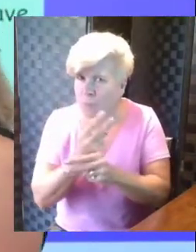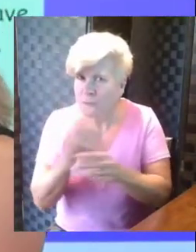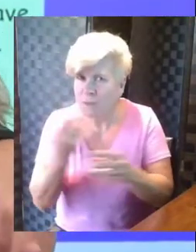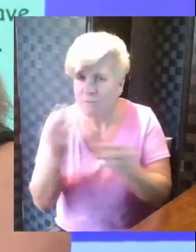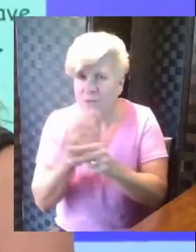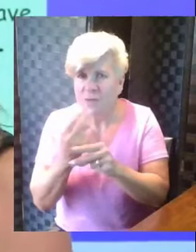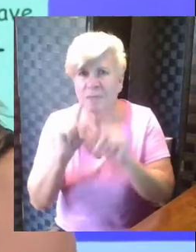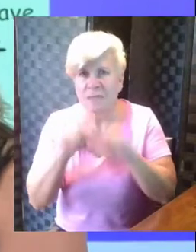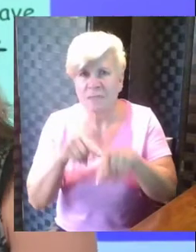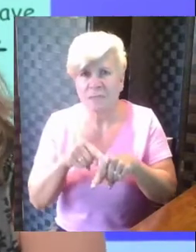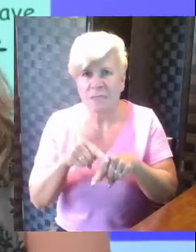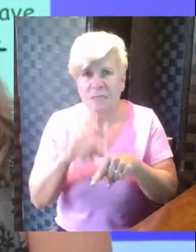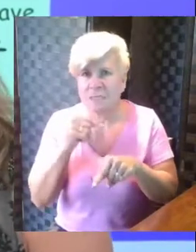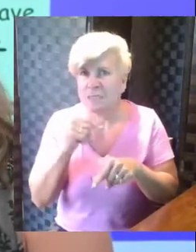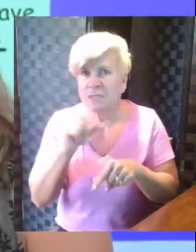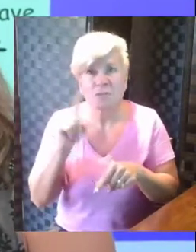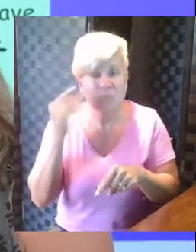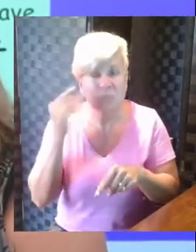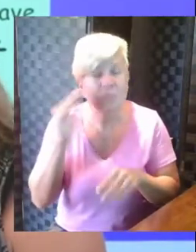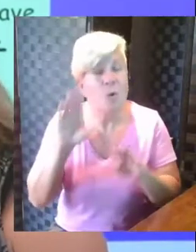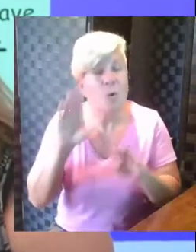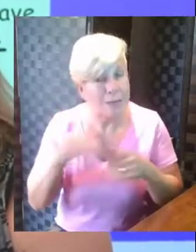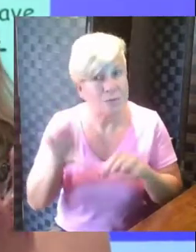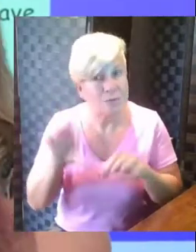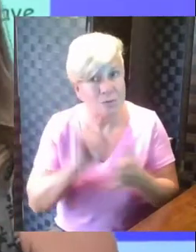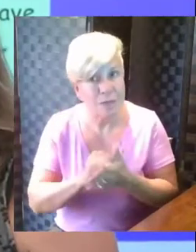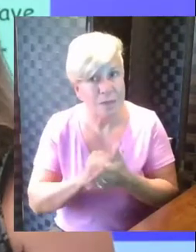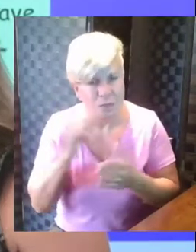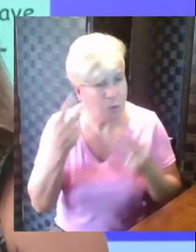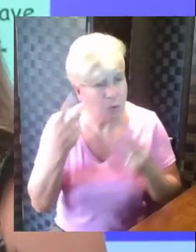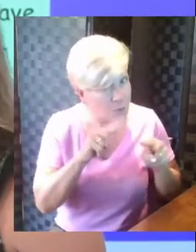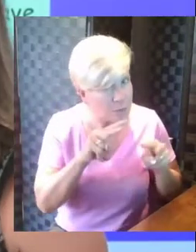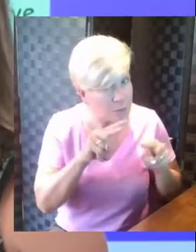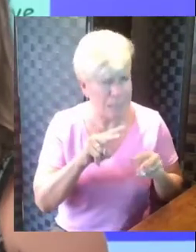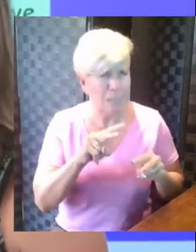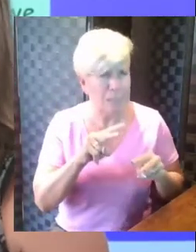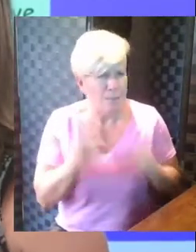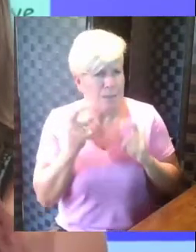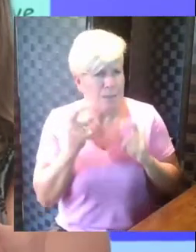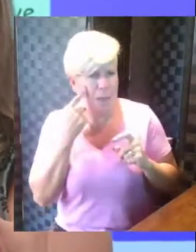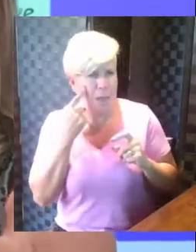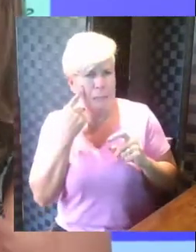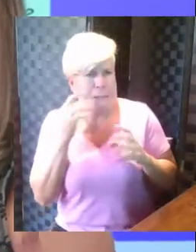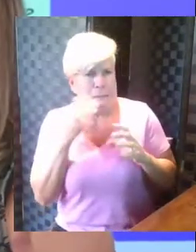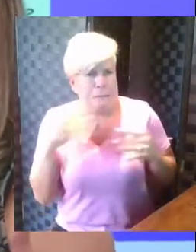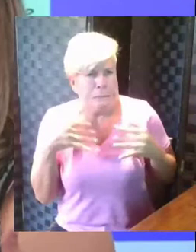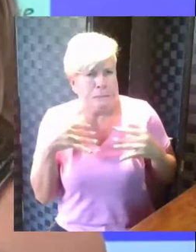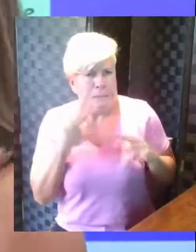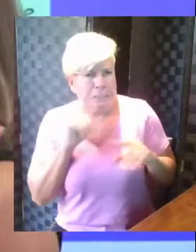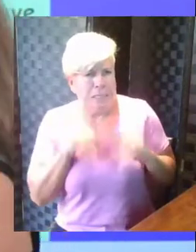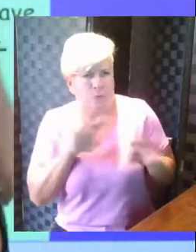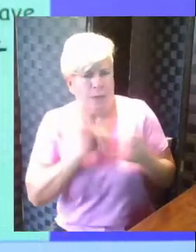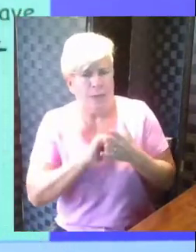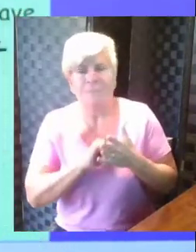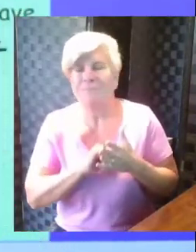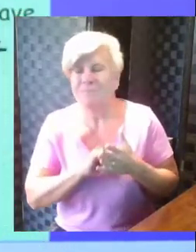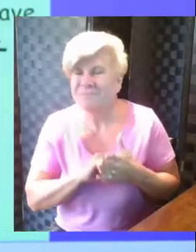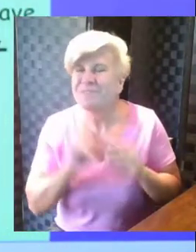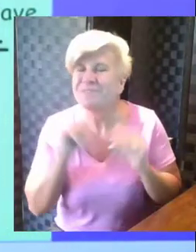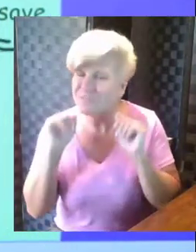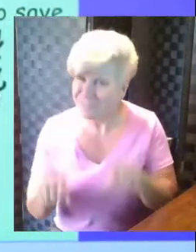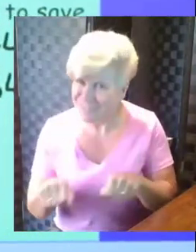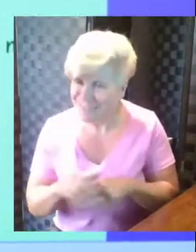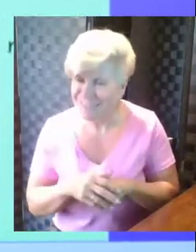out. But none of that is anything that you don't know how to do. So don't look at these problems and automatically think, I can't do it. We've got